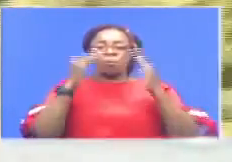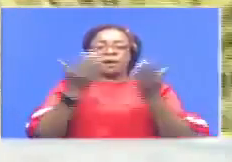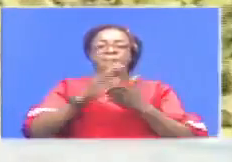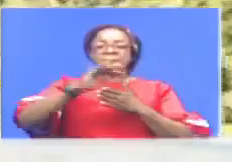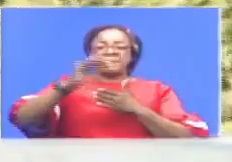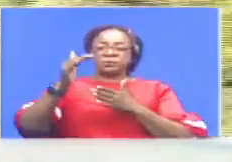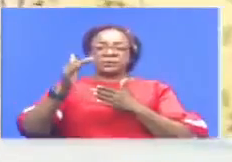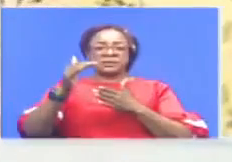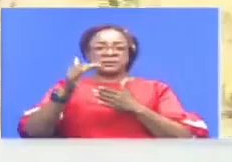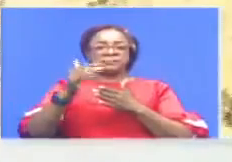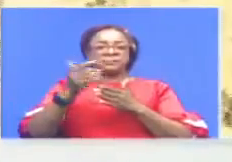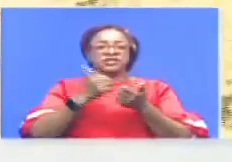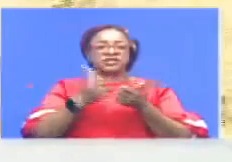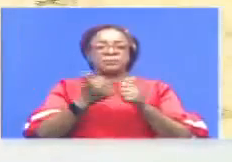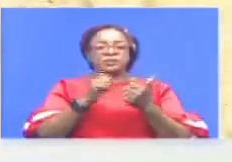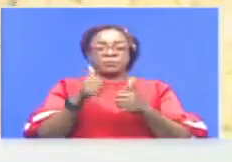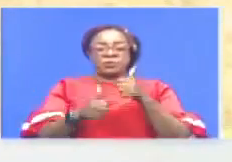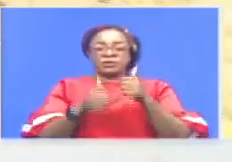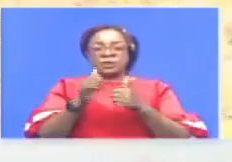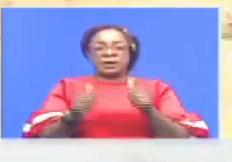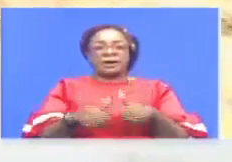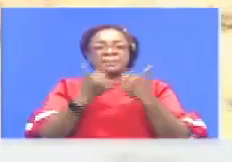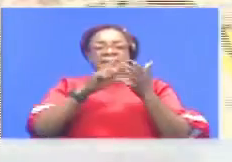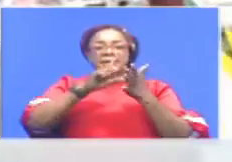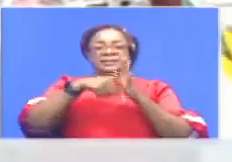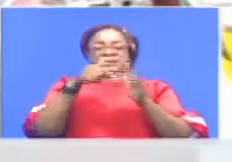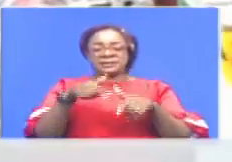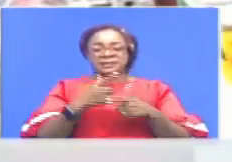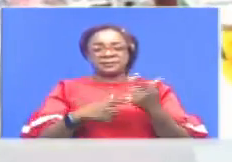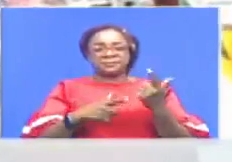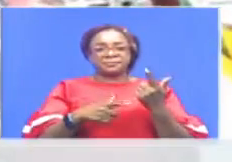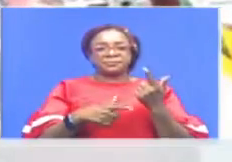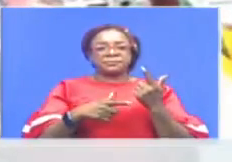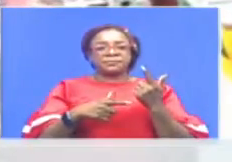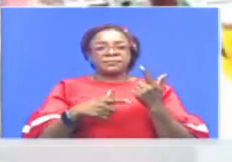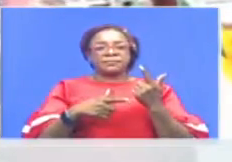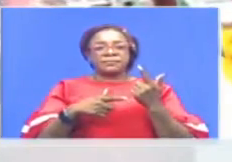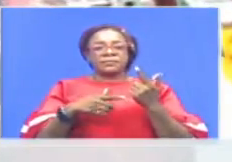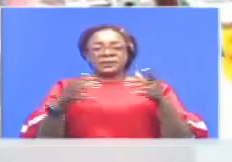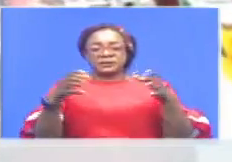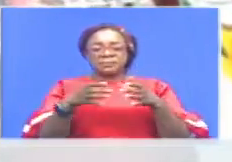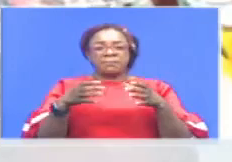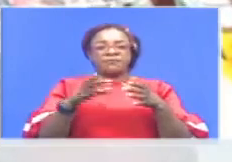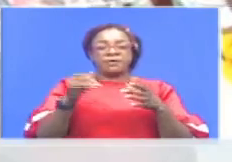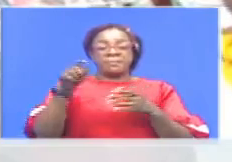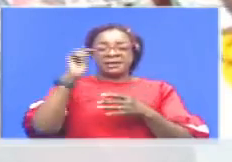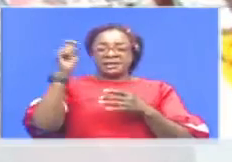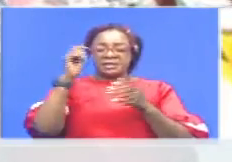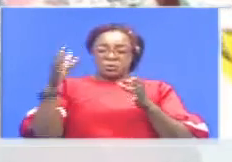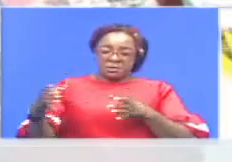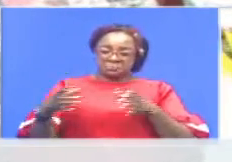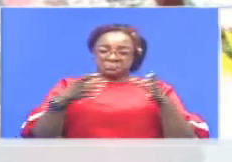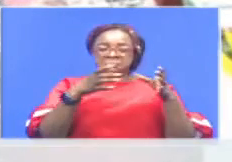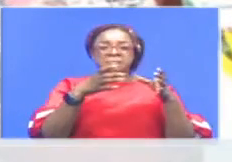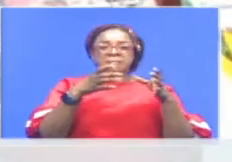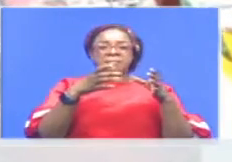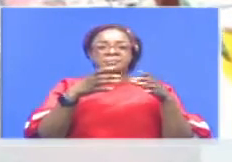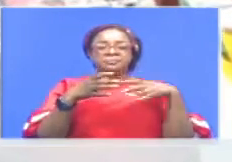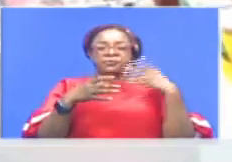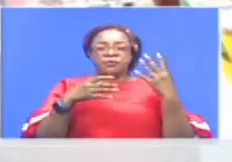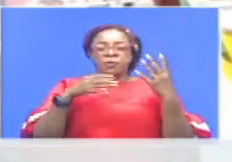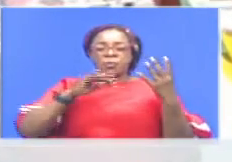Trail Running Championships, which will be held later this year. Enter a team from Kenya. 4 women to